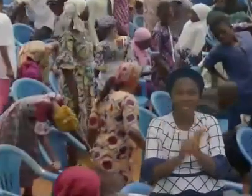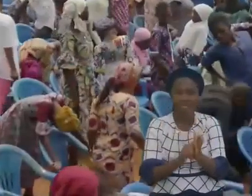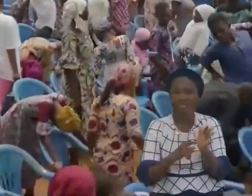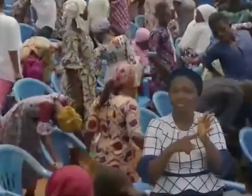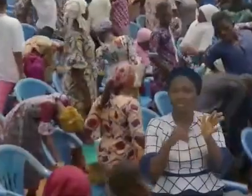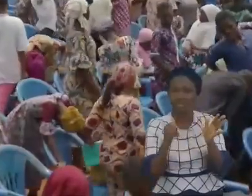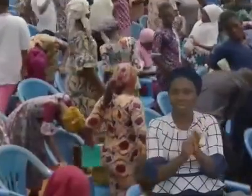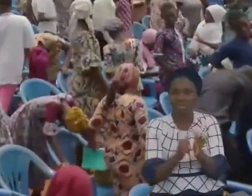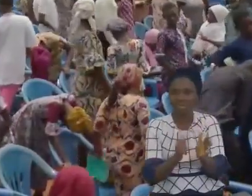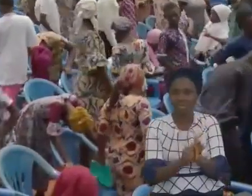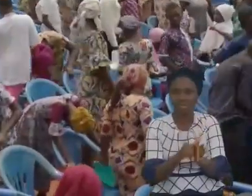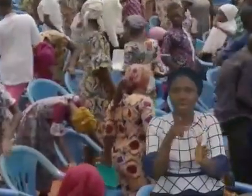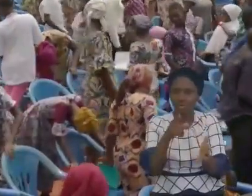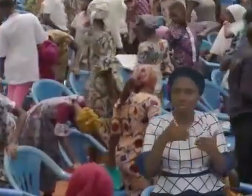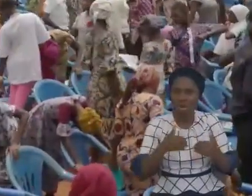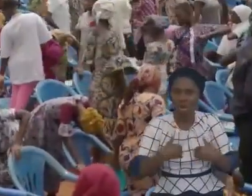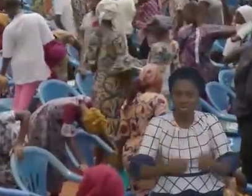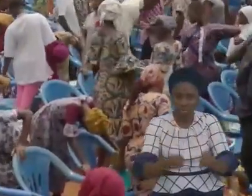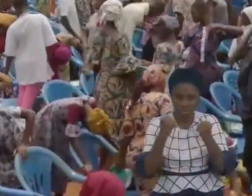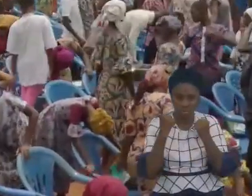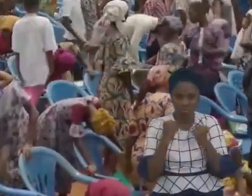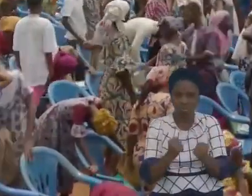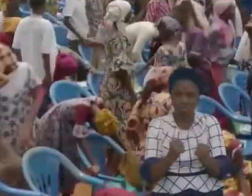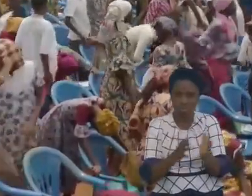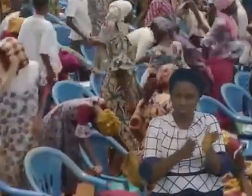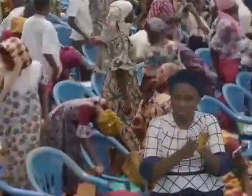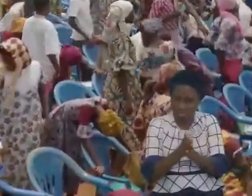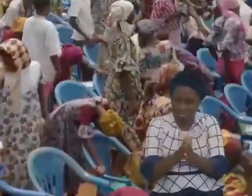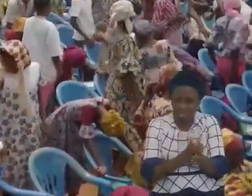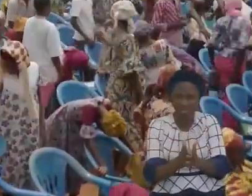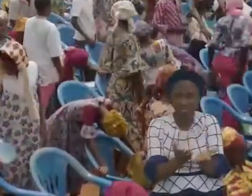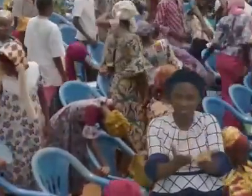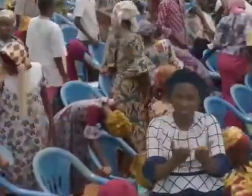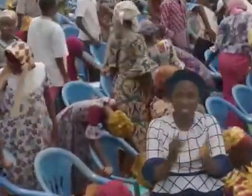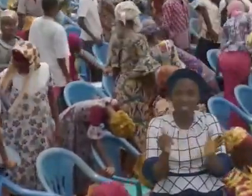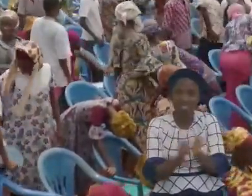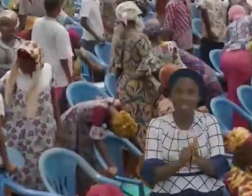that shows a firm decision.